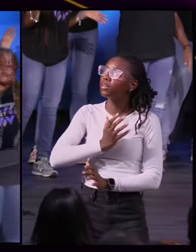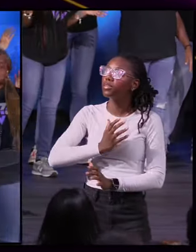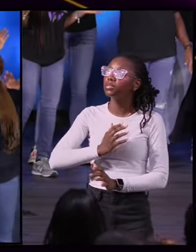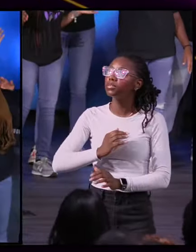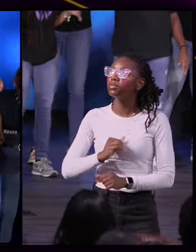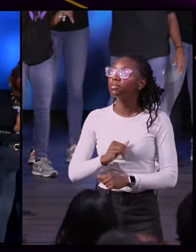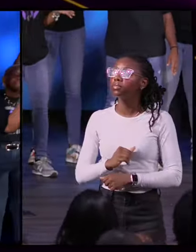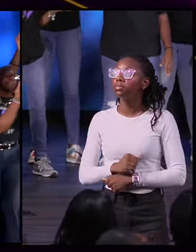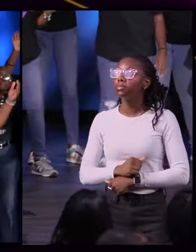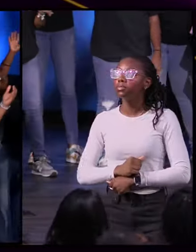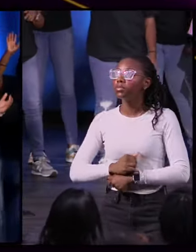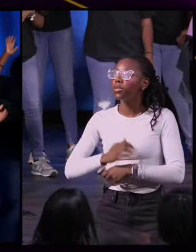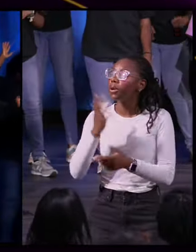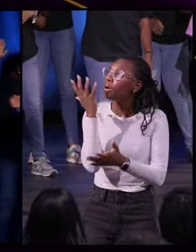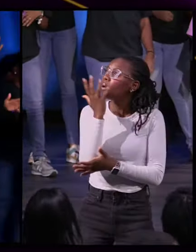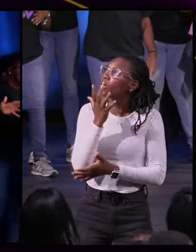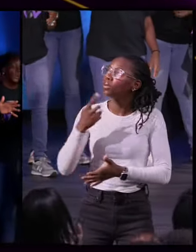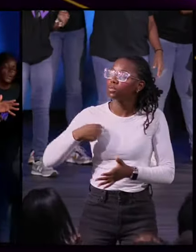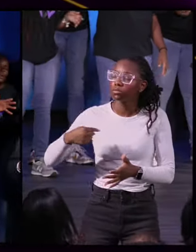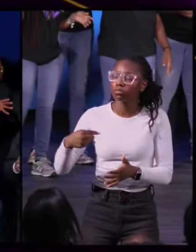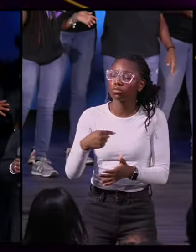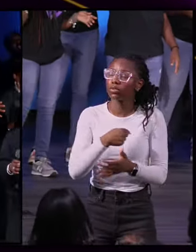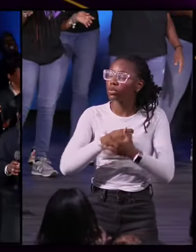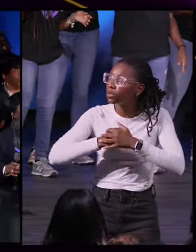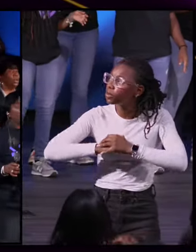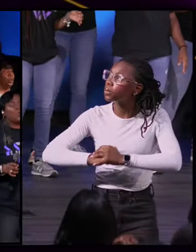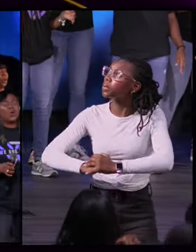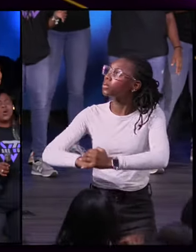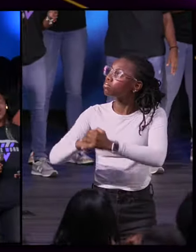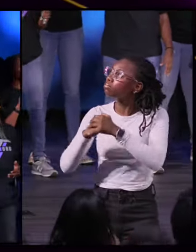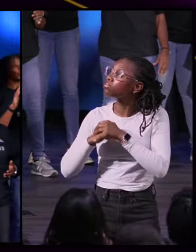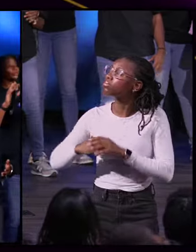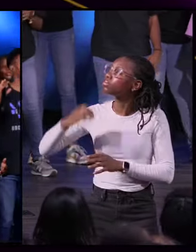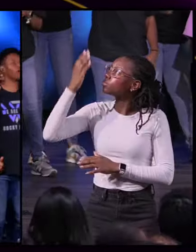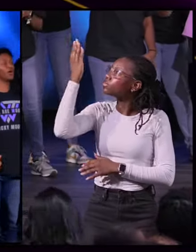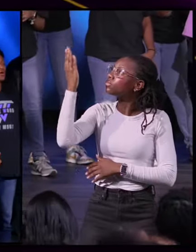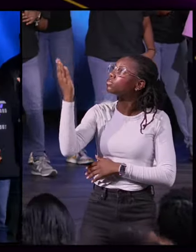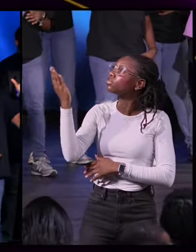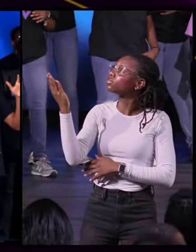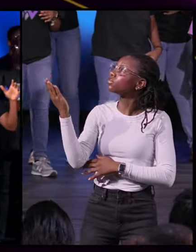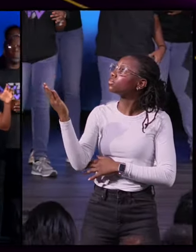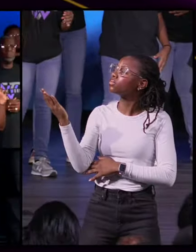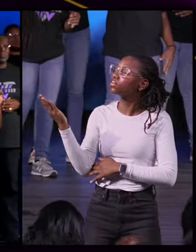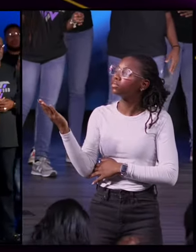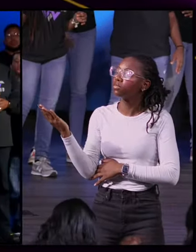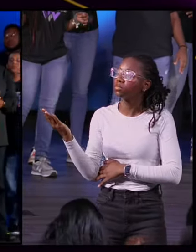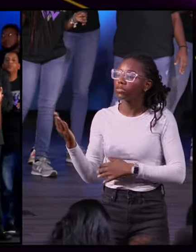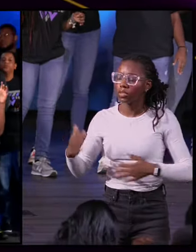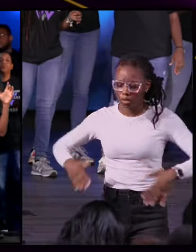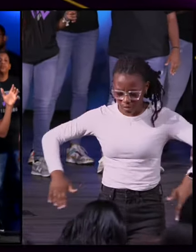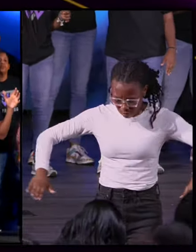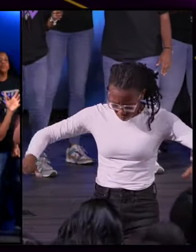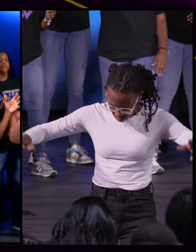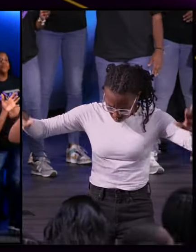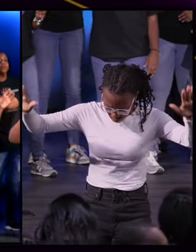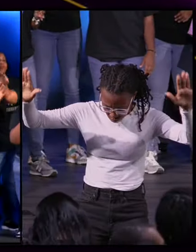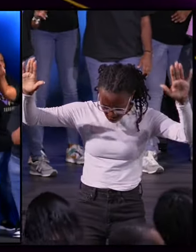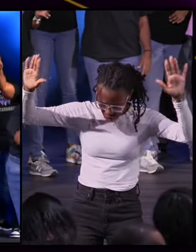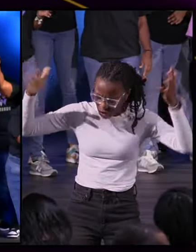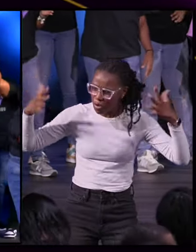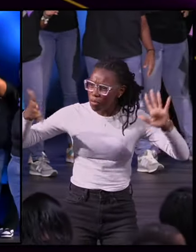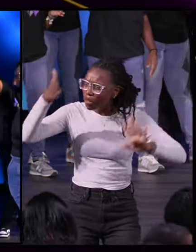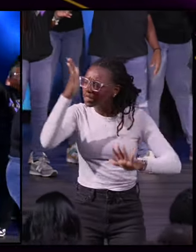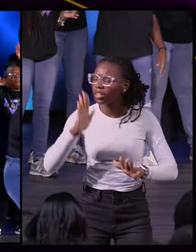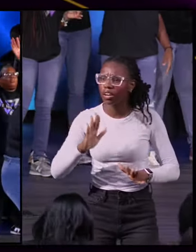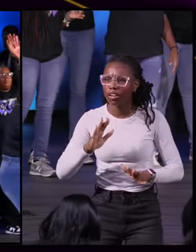there's no one like you. Oh, we worship. Now, can you lift your hands and worship your God right here? Don't clap